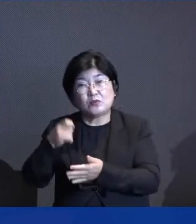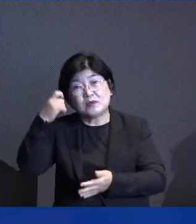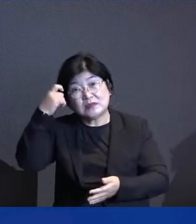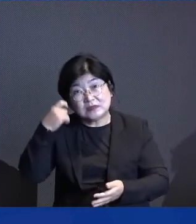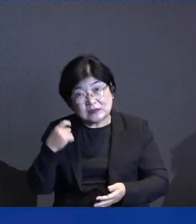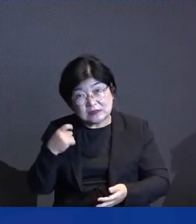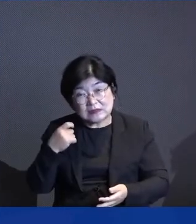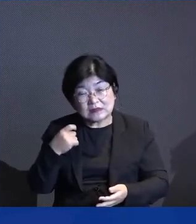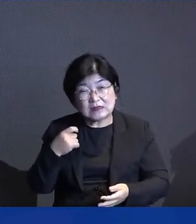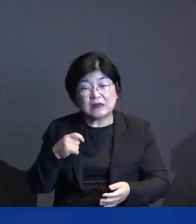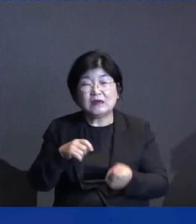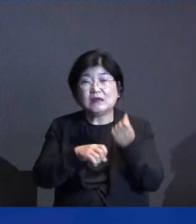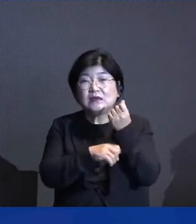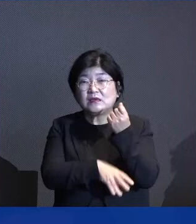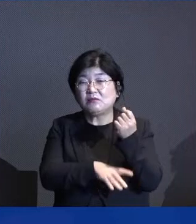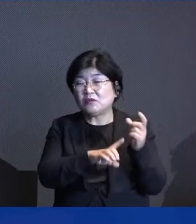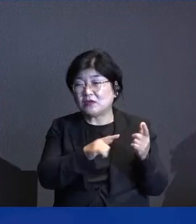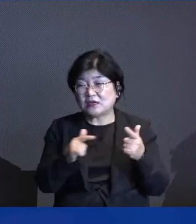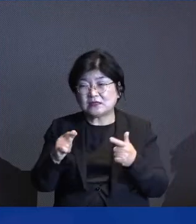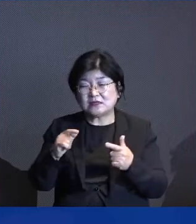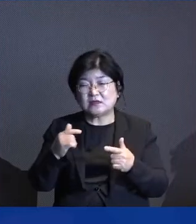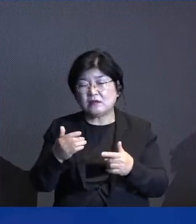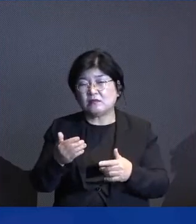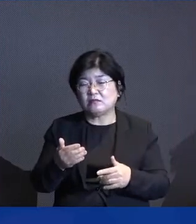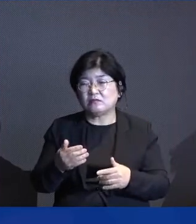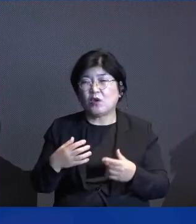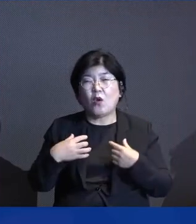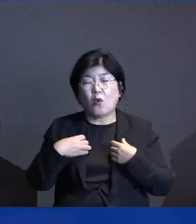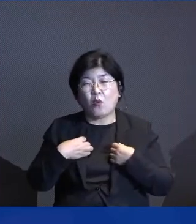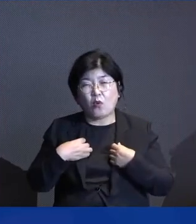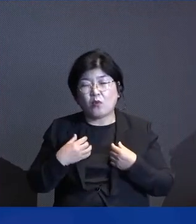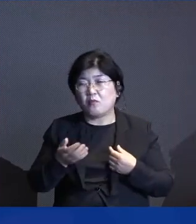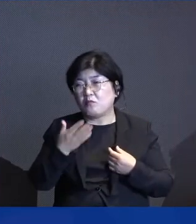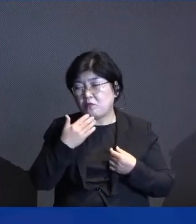also develop measures to